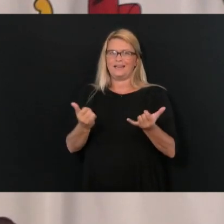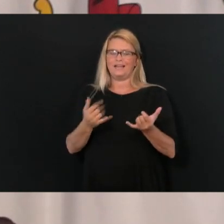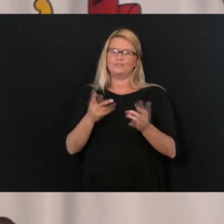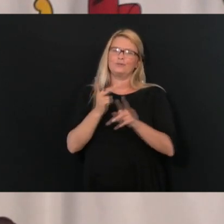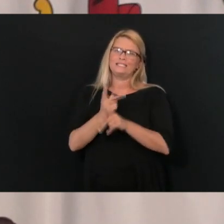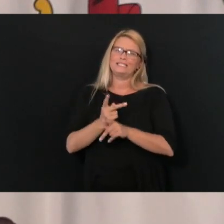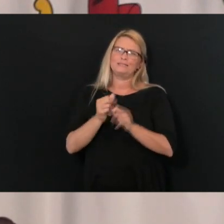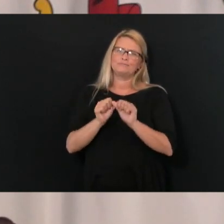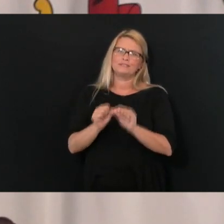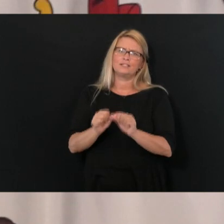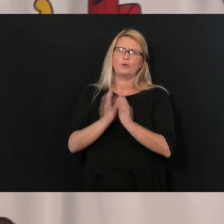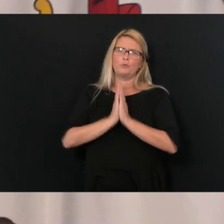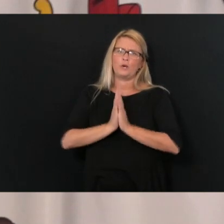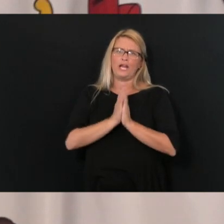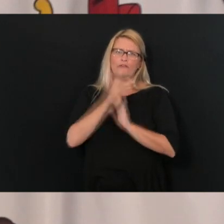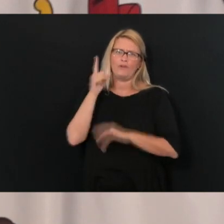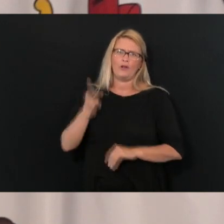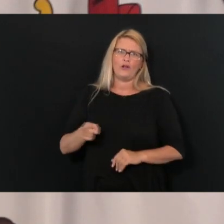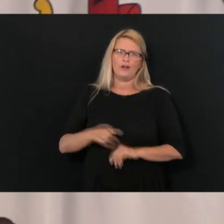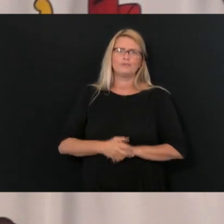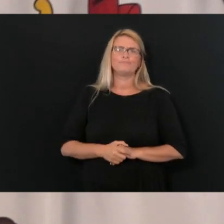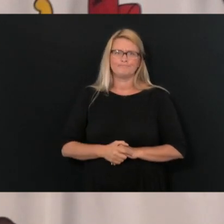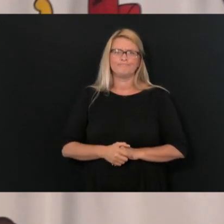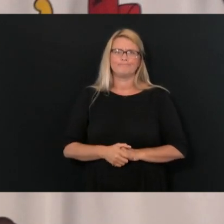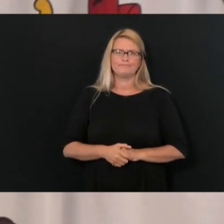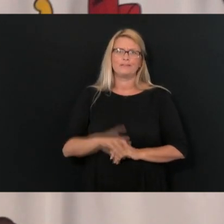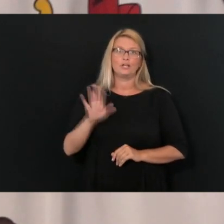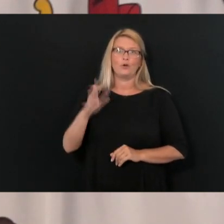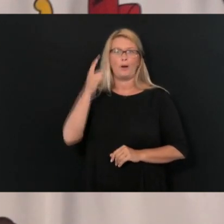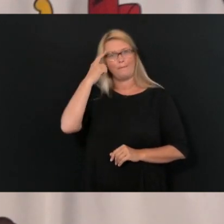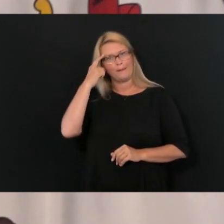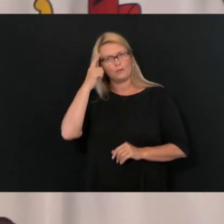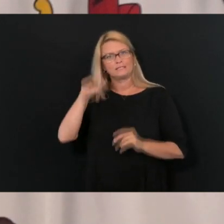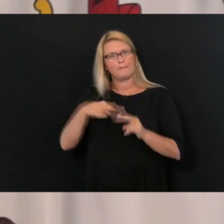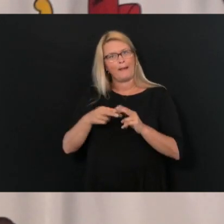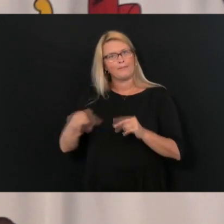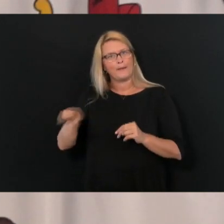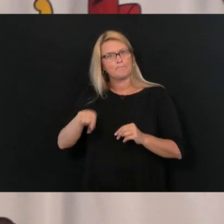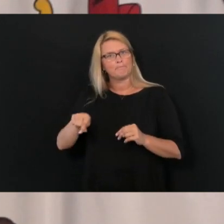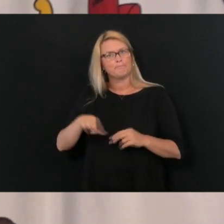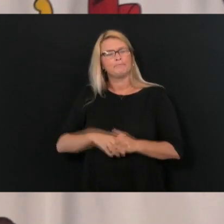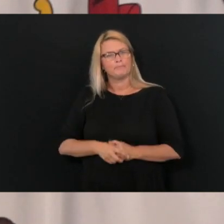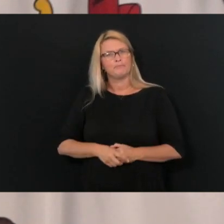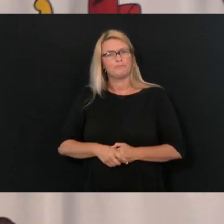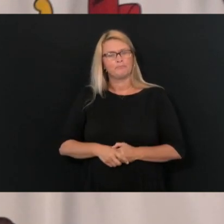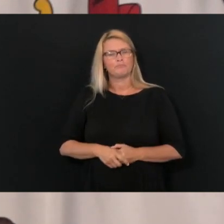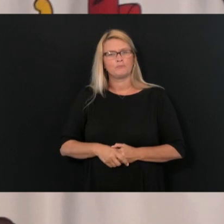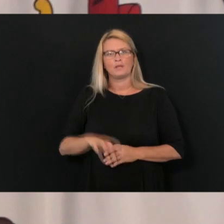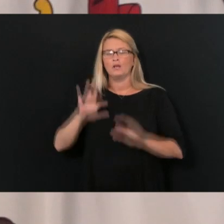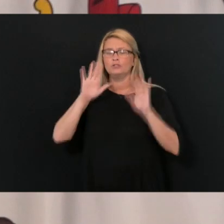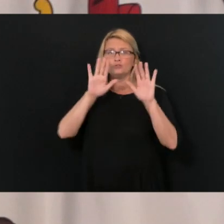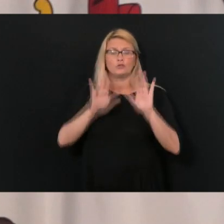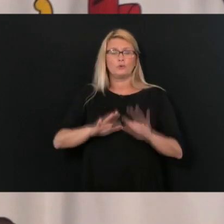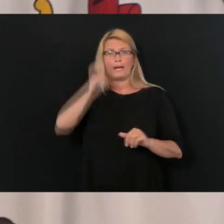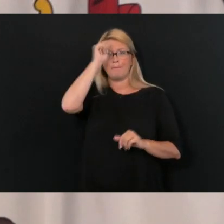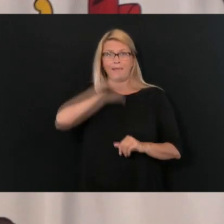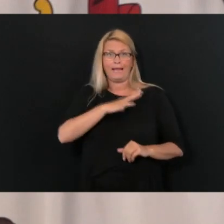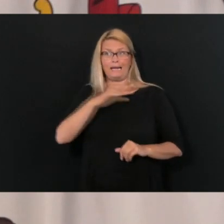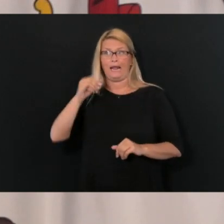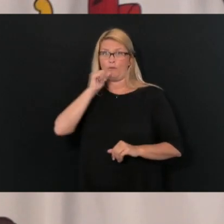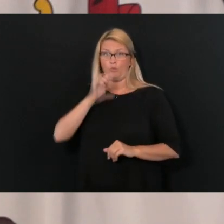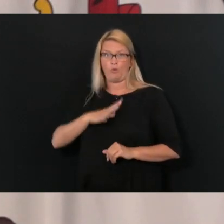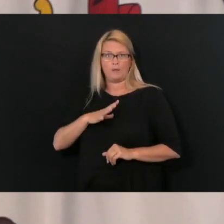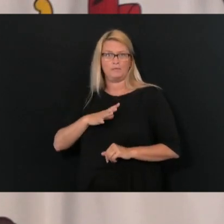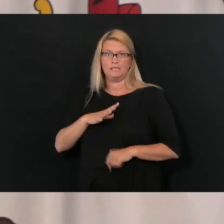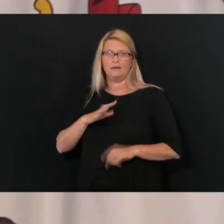your thoughts, and just in your memories, because this was a great man and woman that have done great work